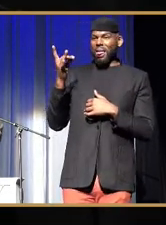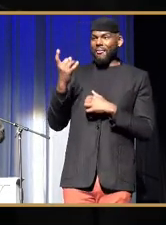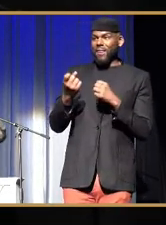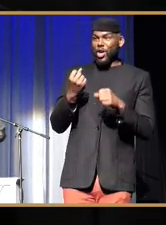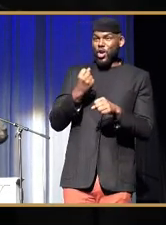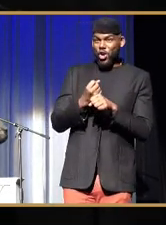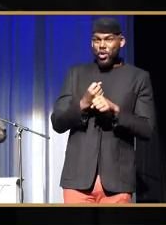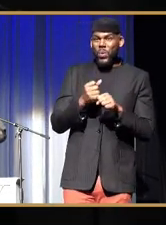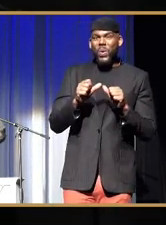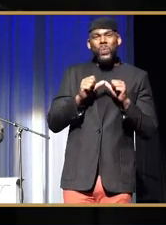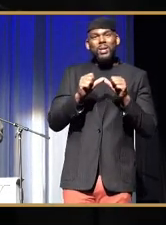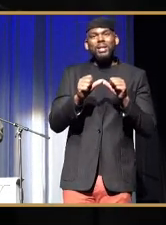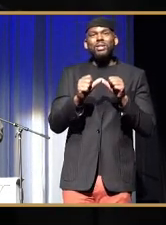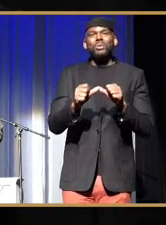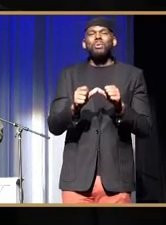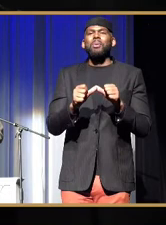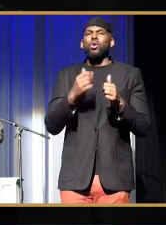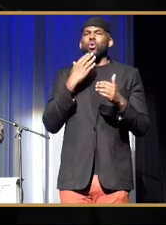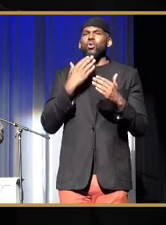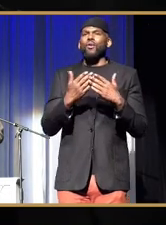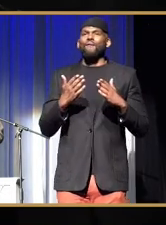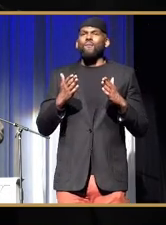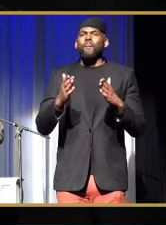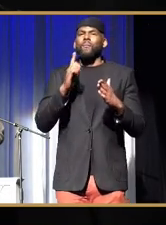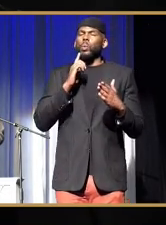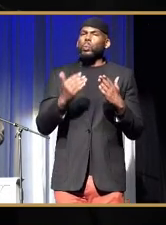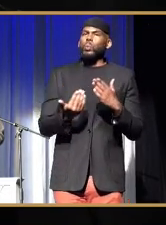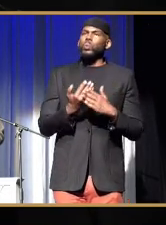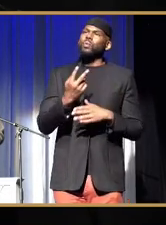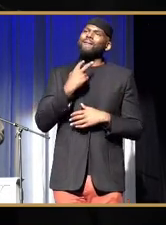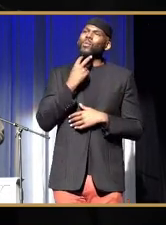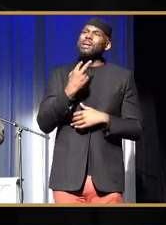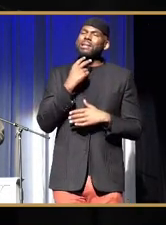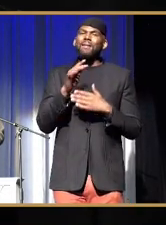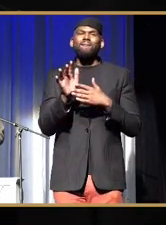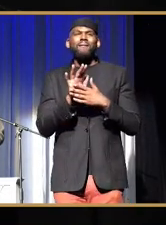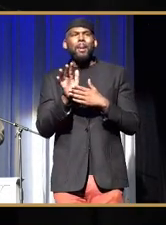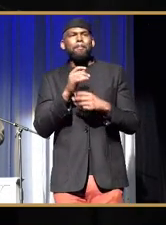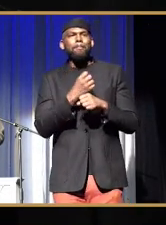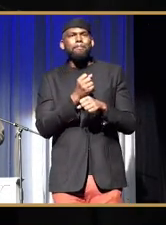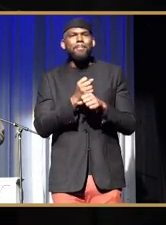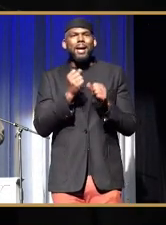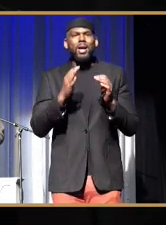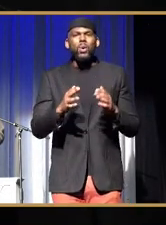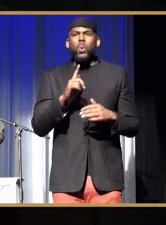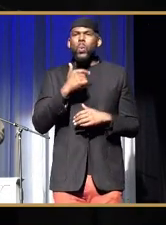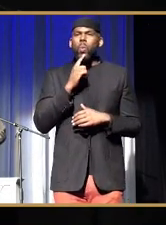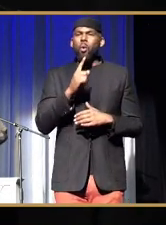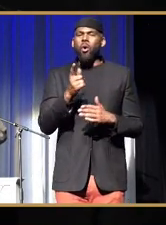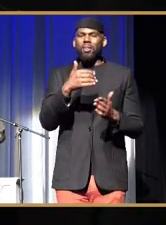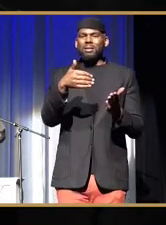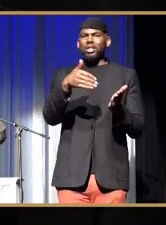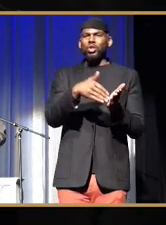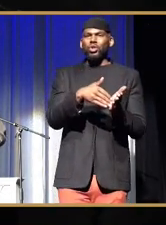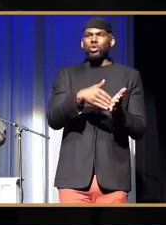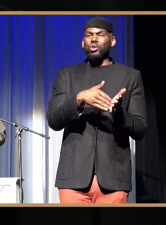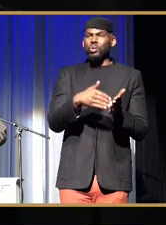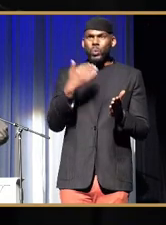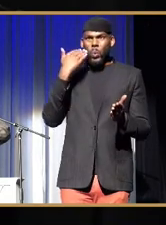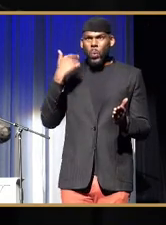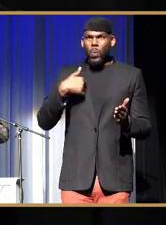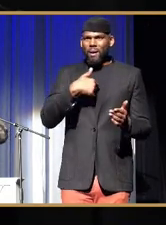and they continue to be a great forum for new voices in filmmaking who are the dissenters, asking the